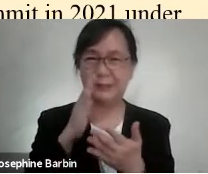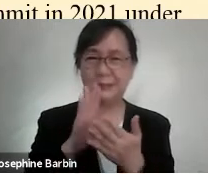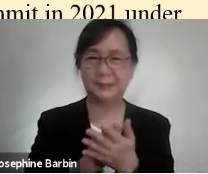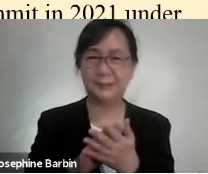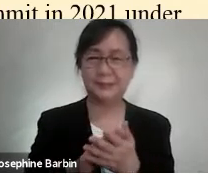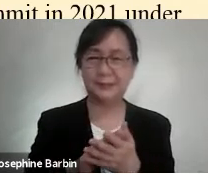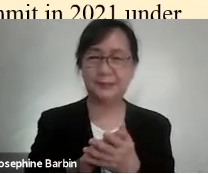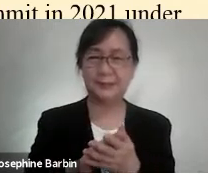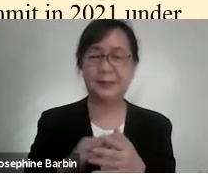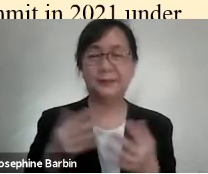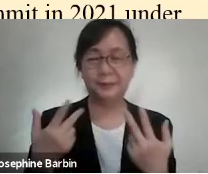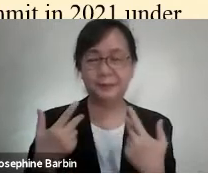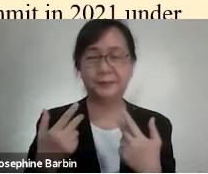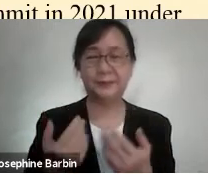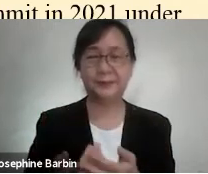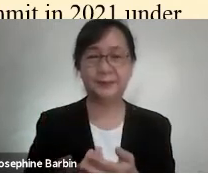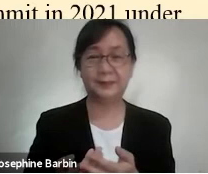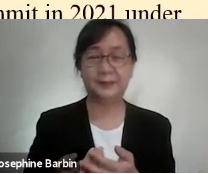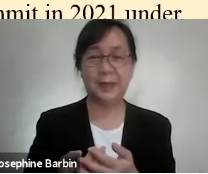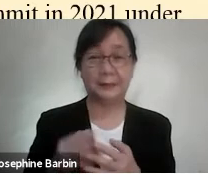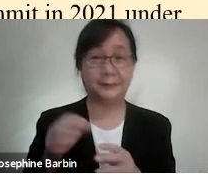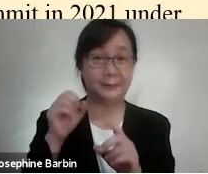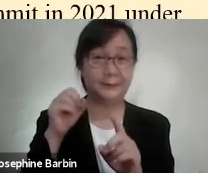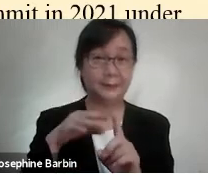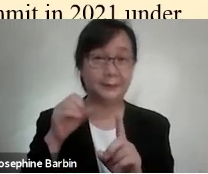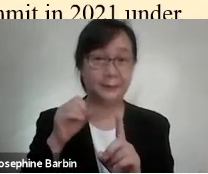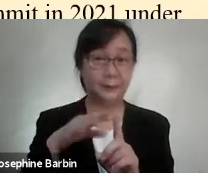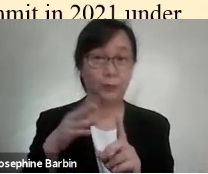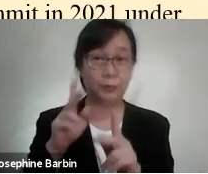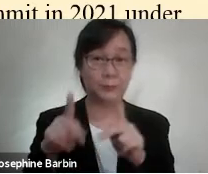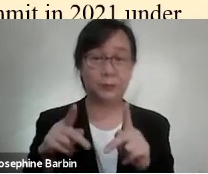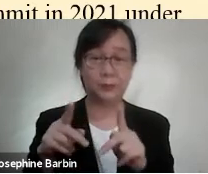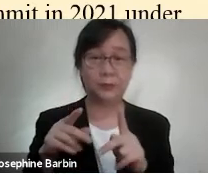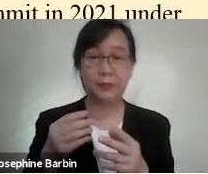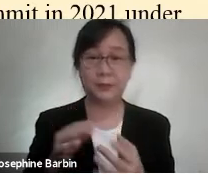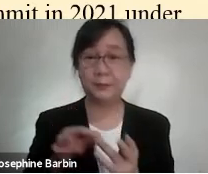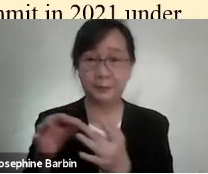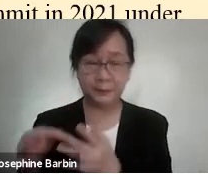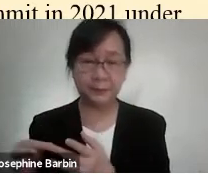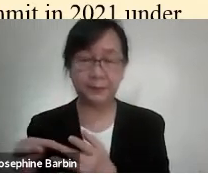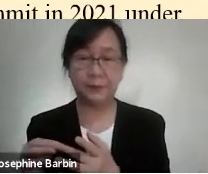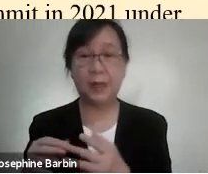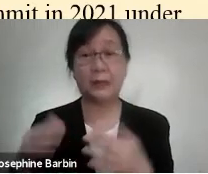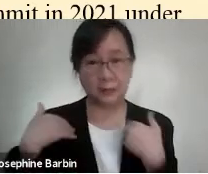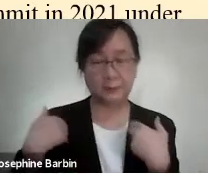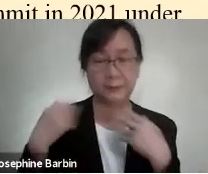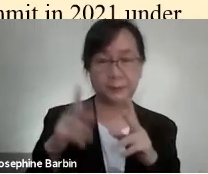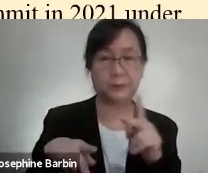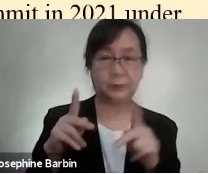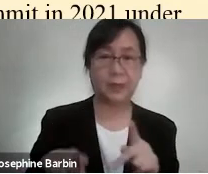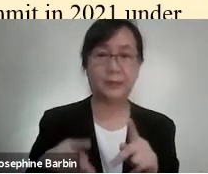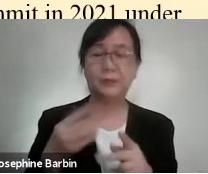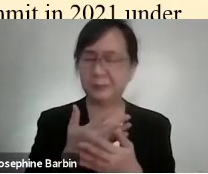like, and also expose people, right? Especially young people to